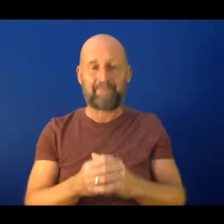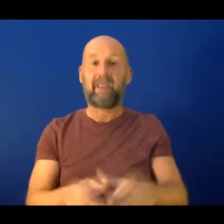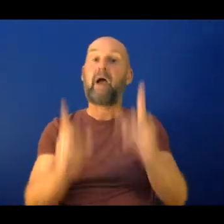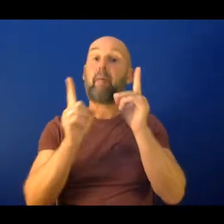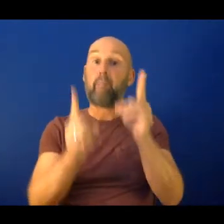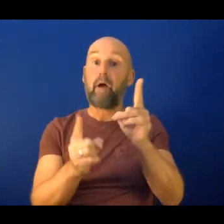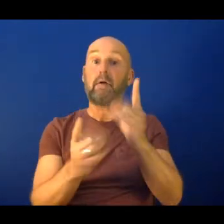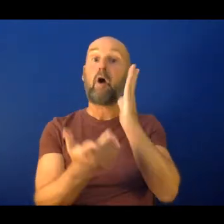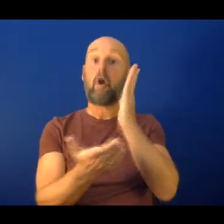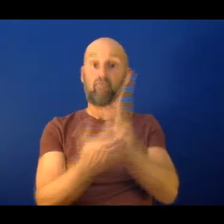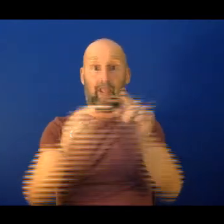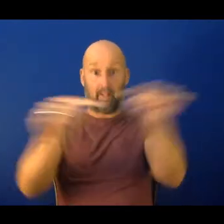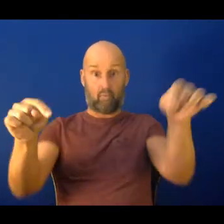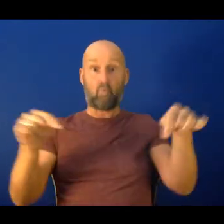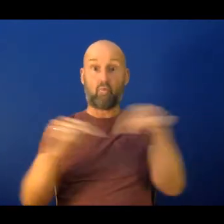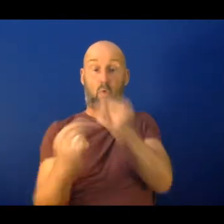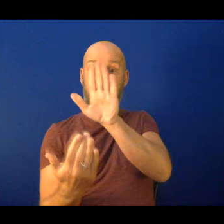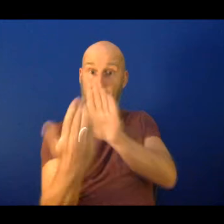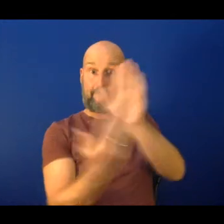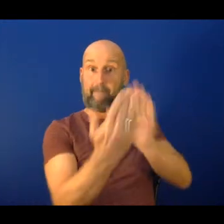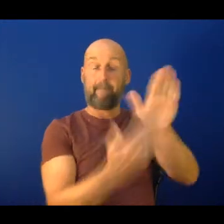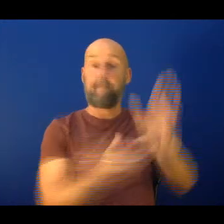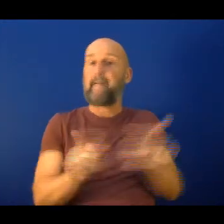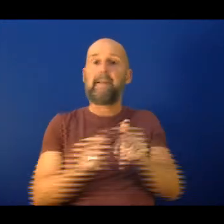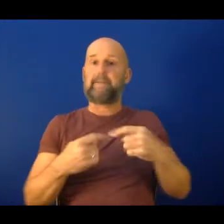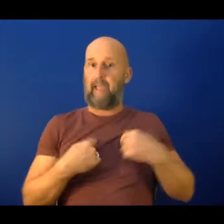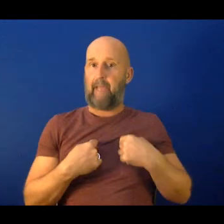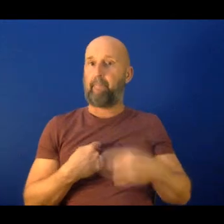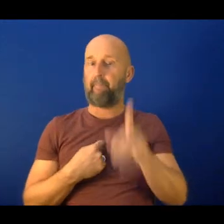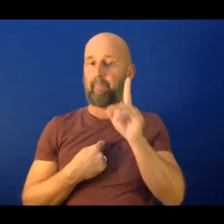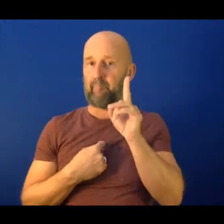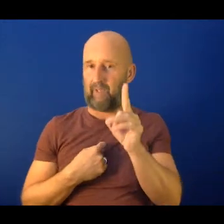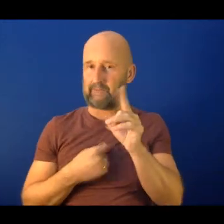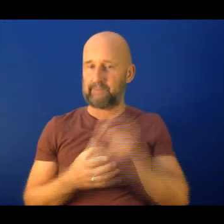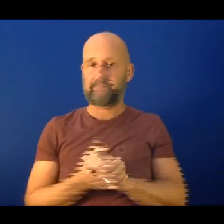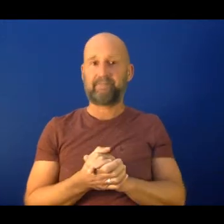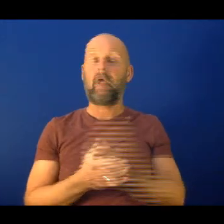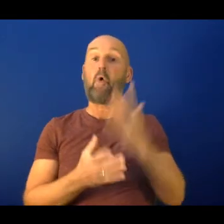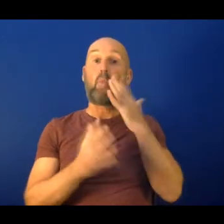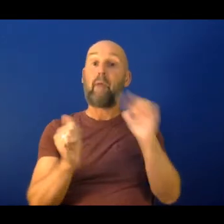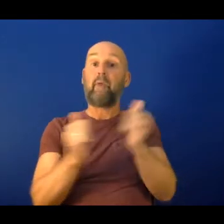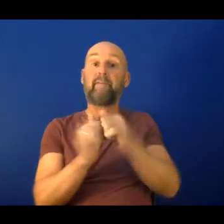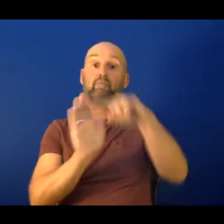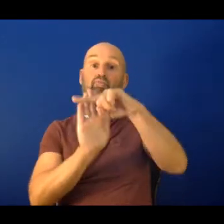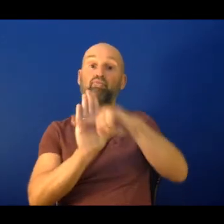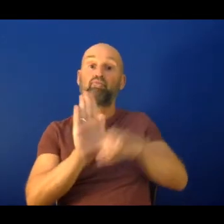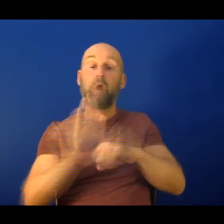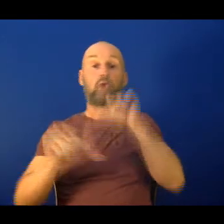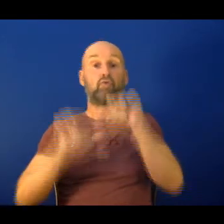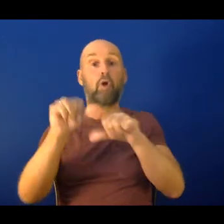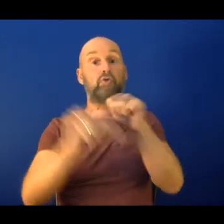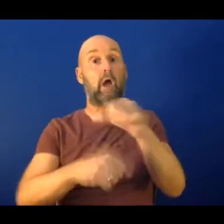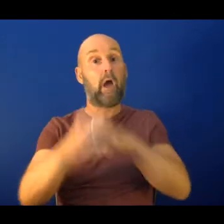in the real room, it's the same for me as well. But once the structure's been set up, I feel much